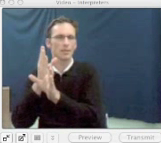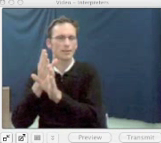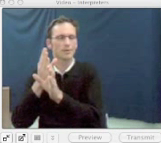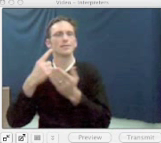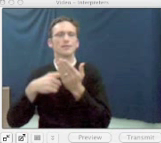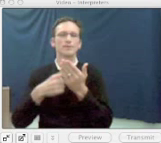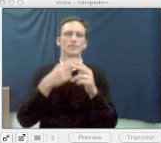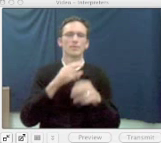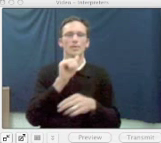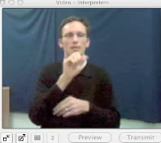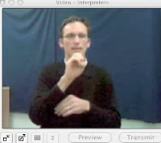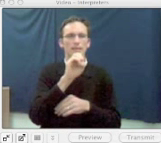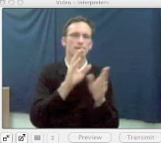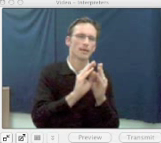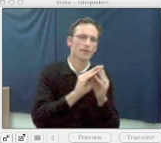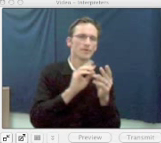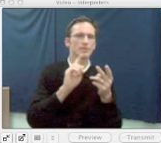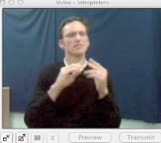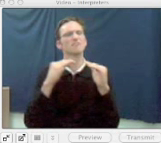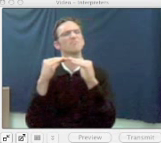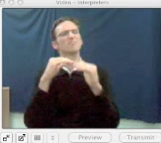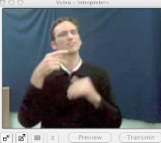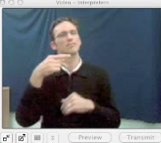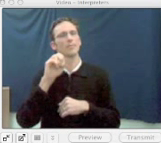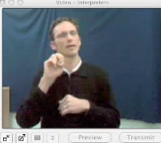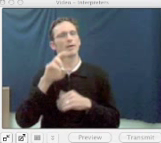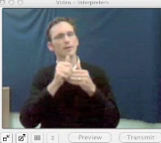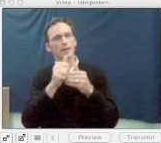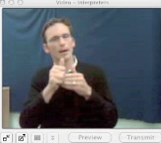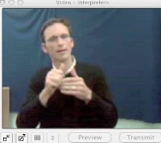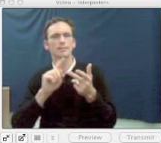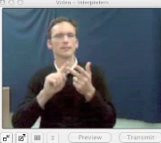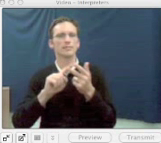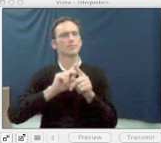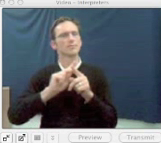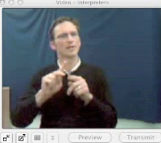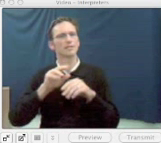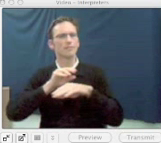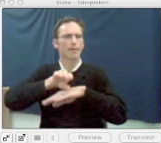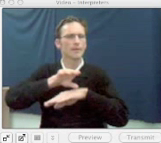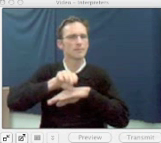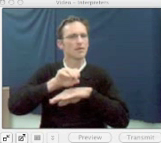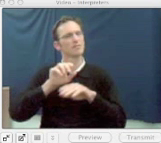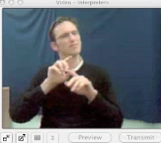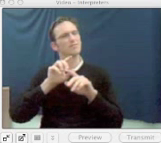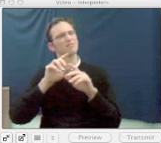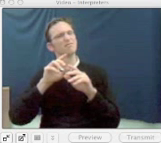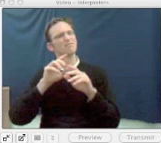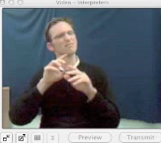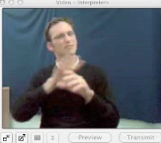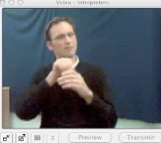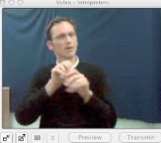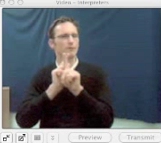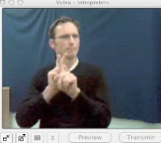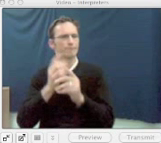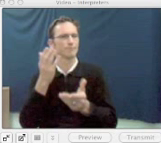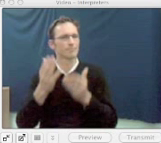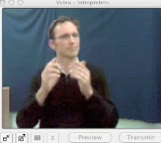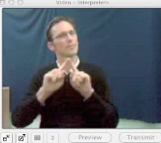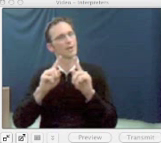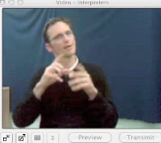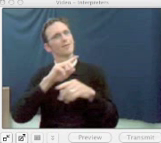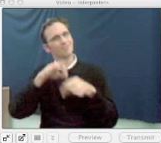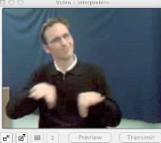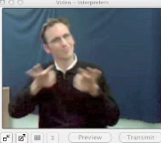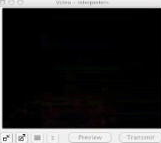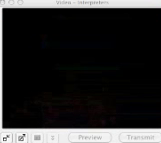peer guidance, professional consultation. It certainly even could be considered an aspect of mentoring. The whole point of it is that you talk about your work